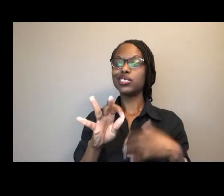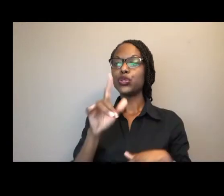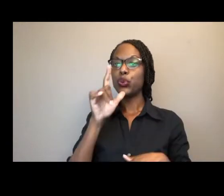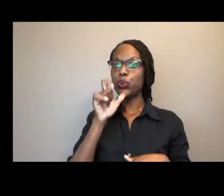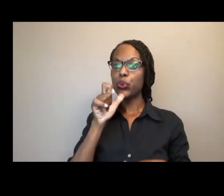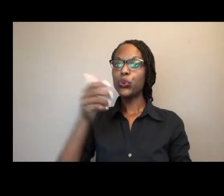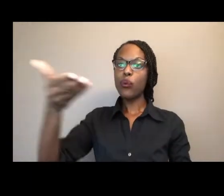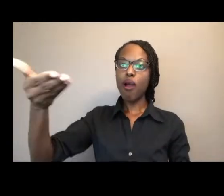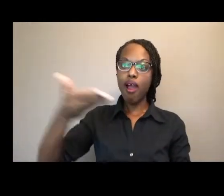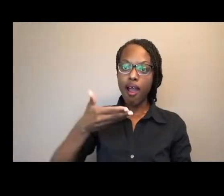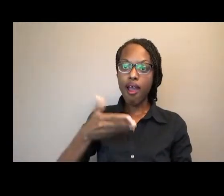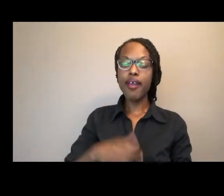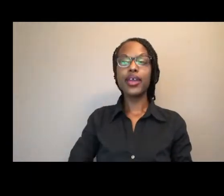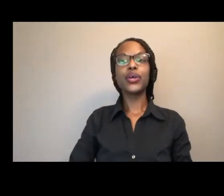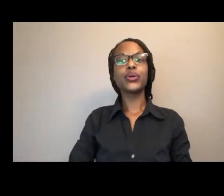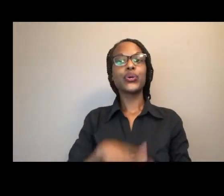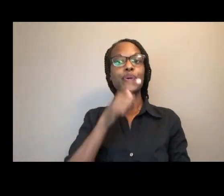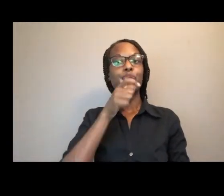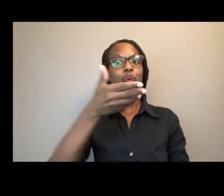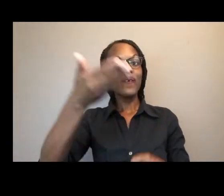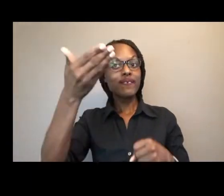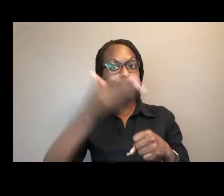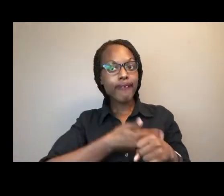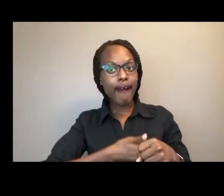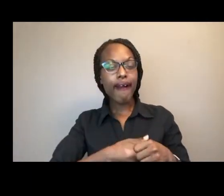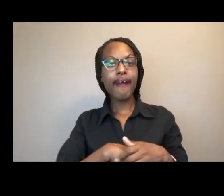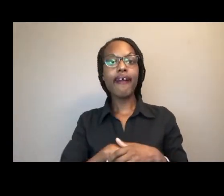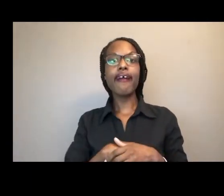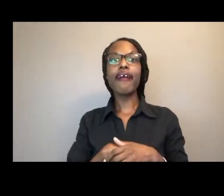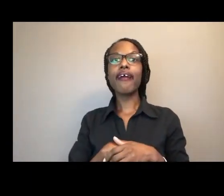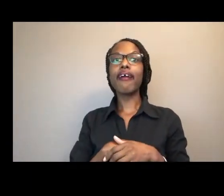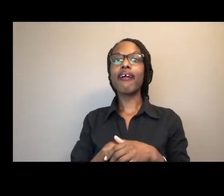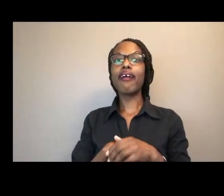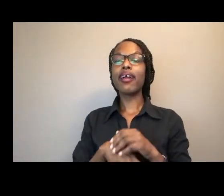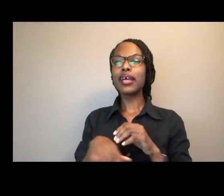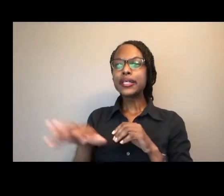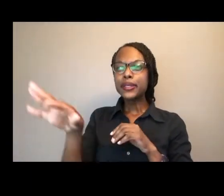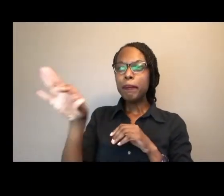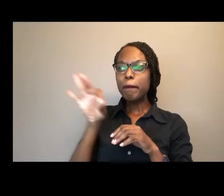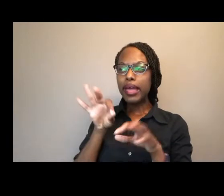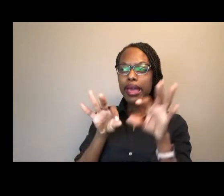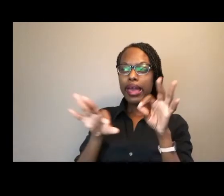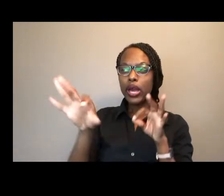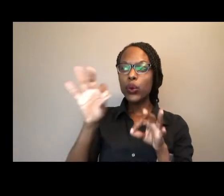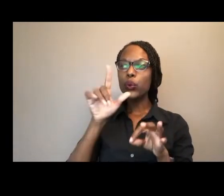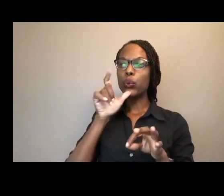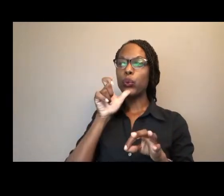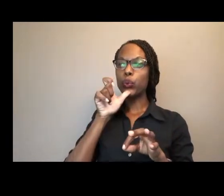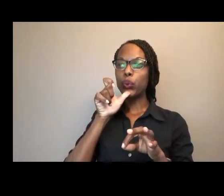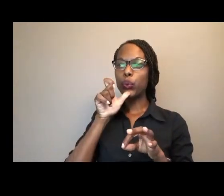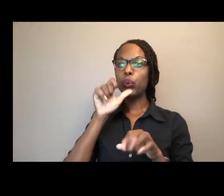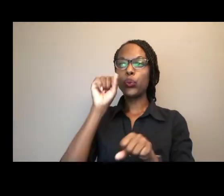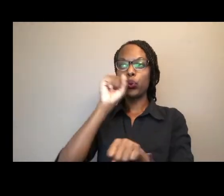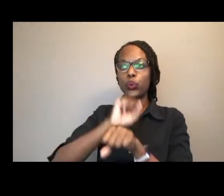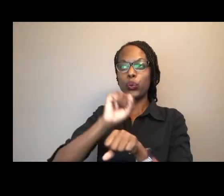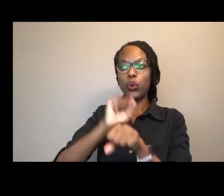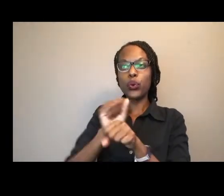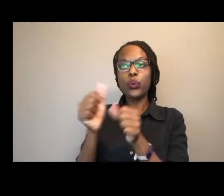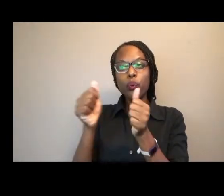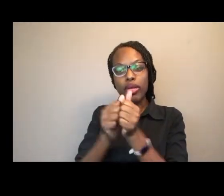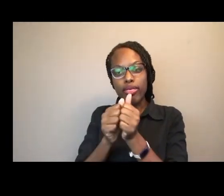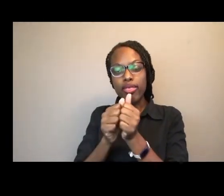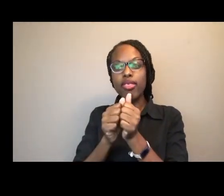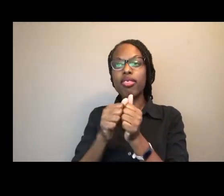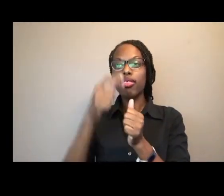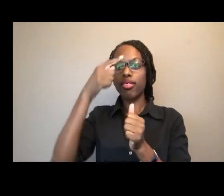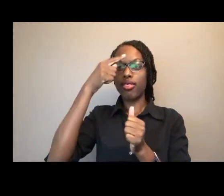and fire people who they pick and choose to work